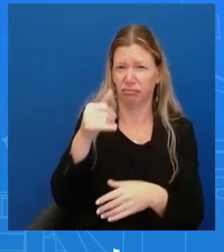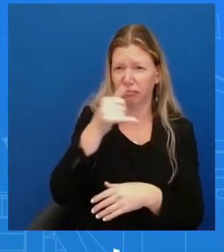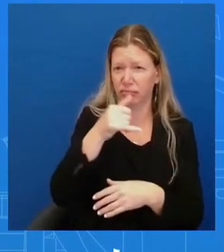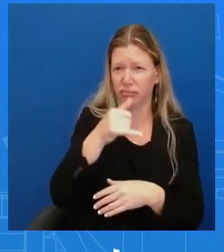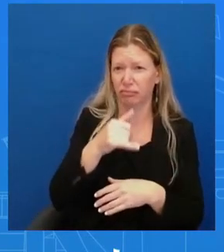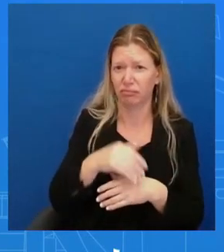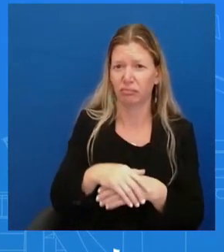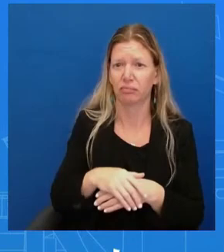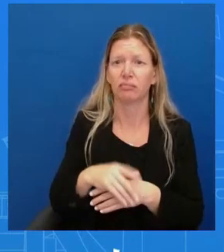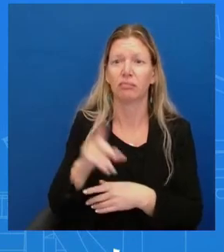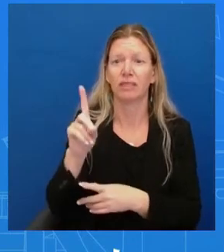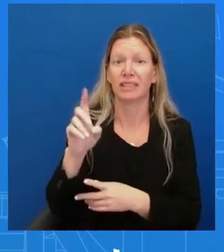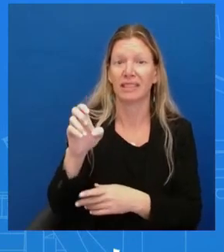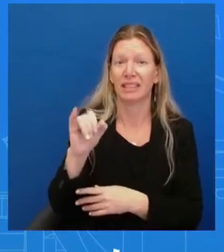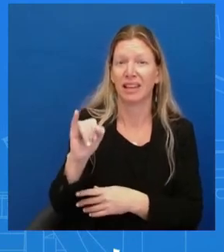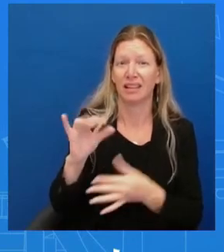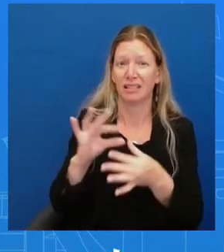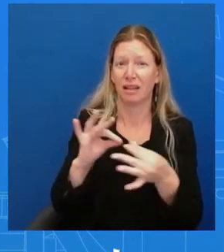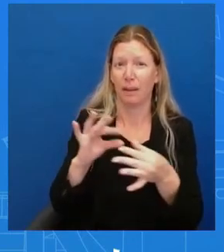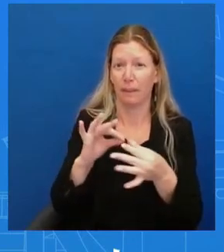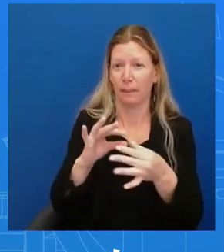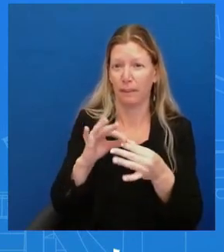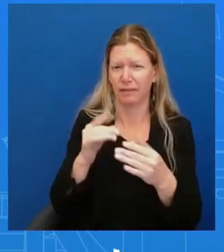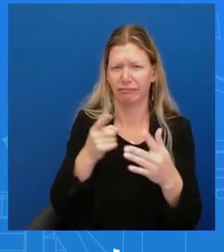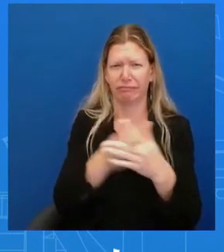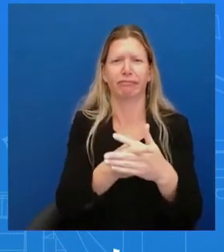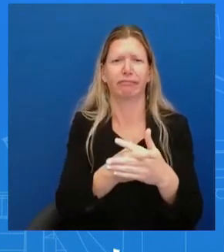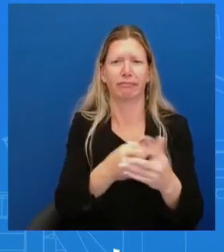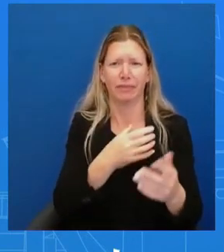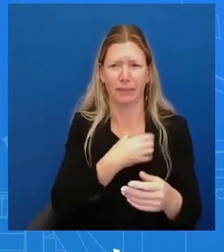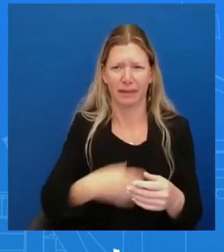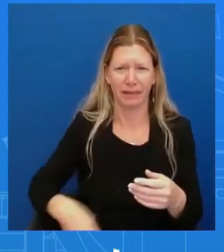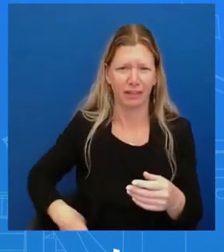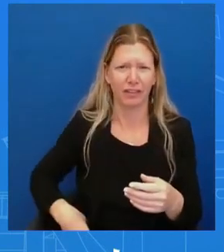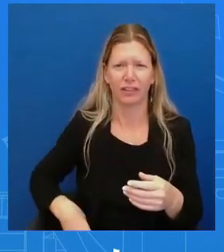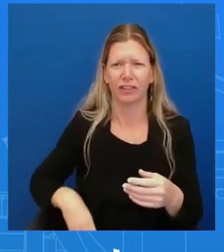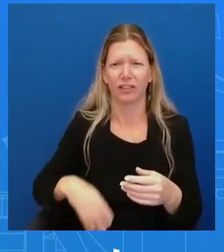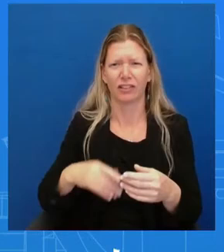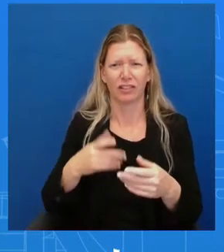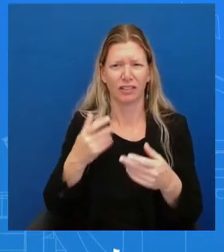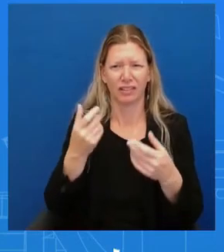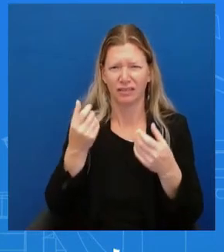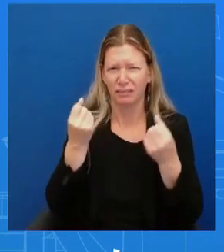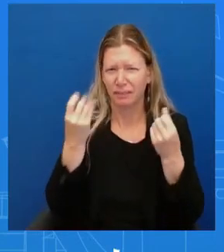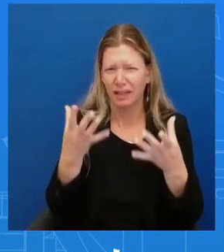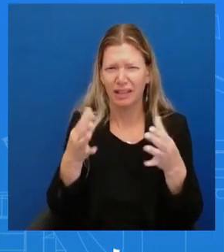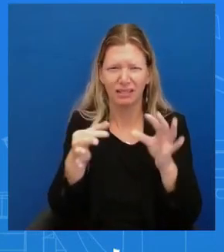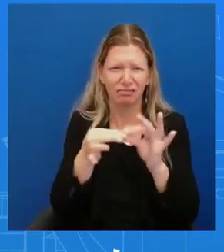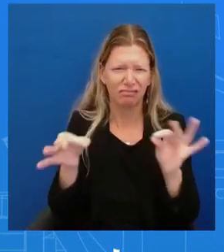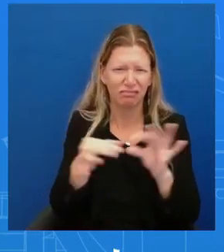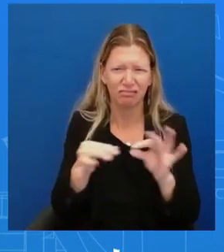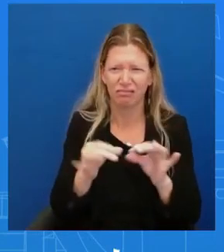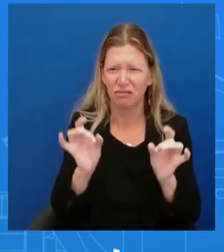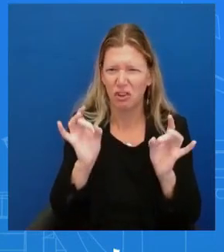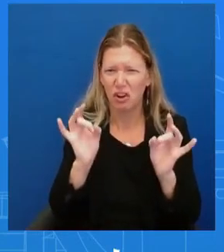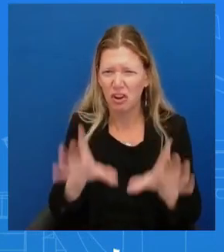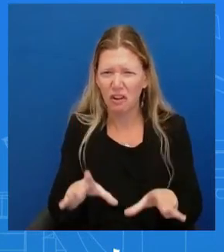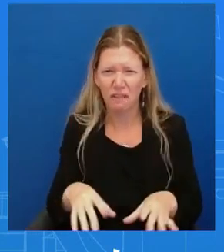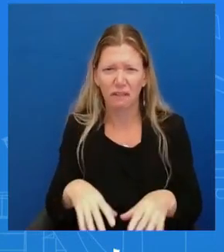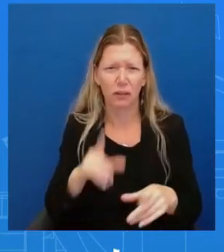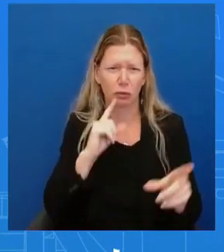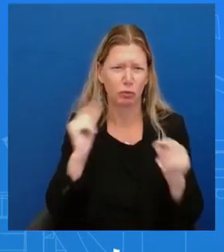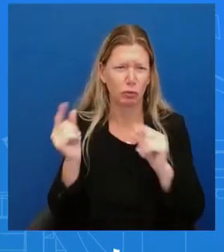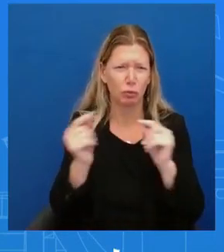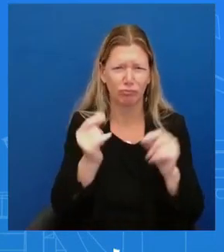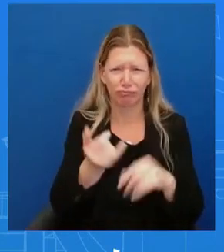misguided, misinformed, just awful statements that have been made, and those are wrong, and those are baseless, and we